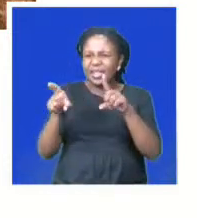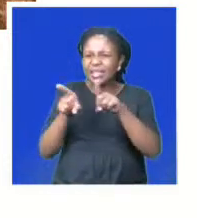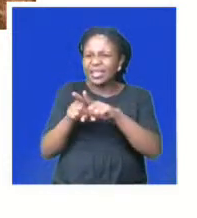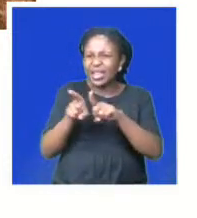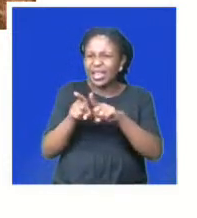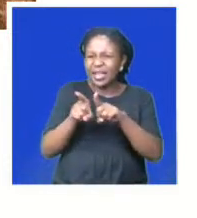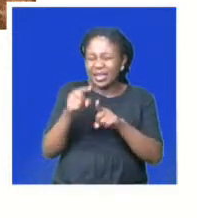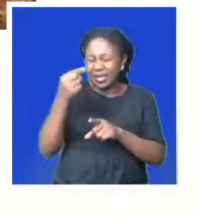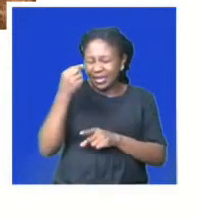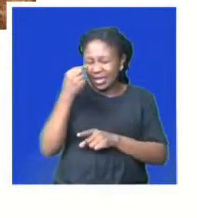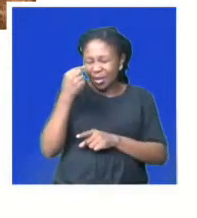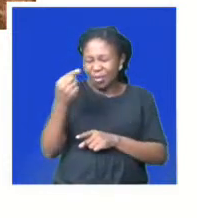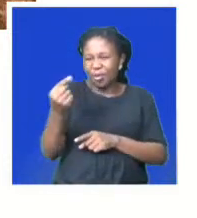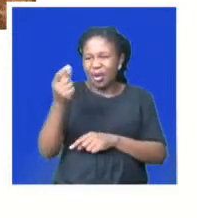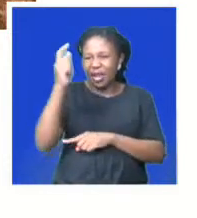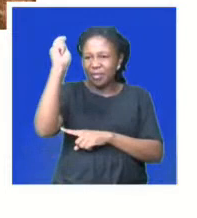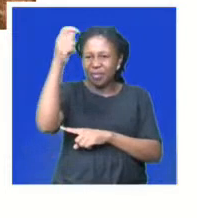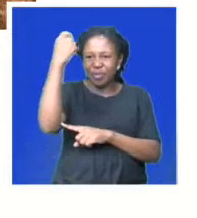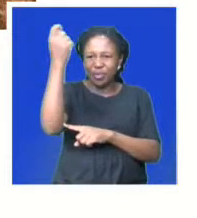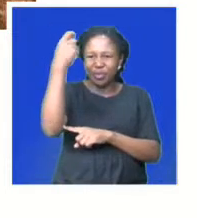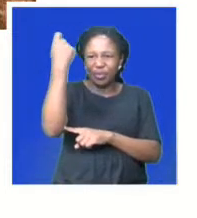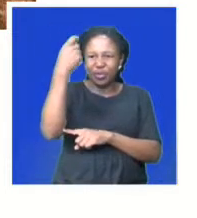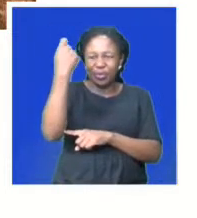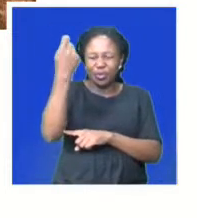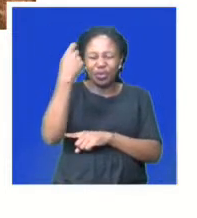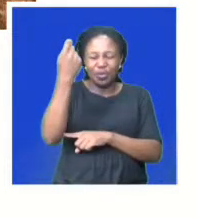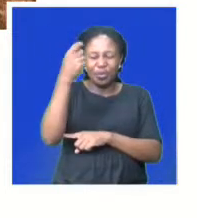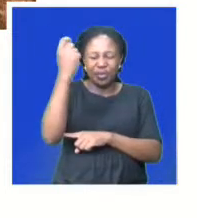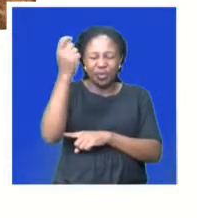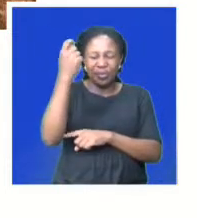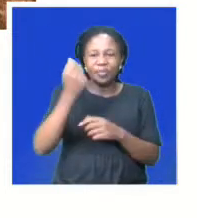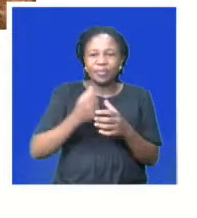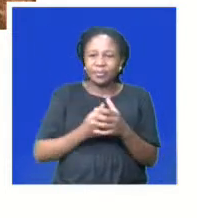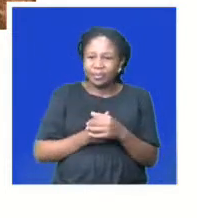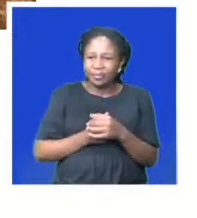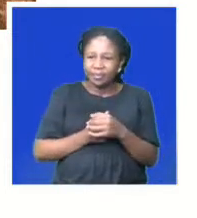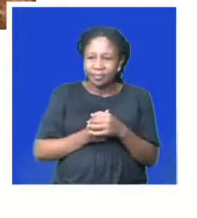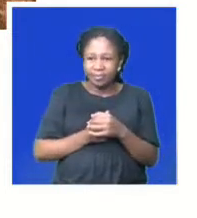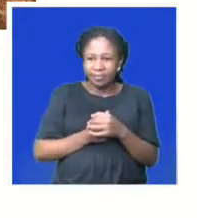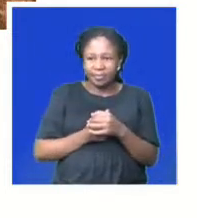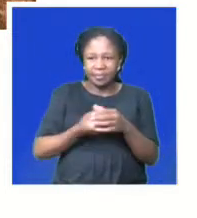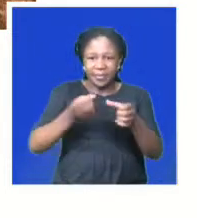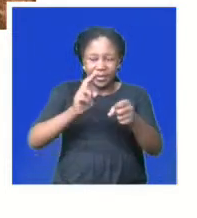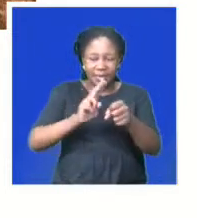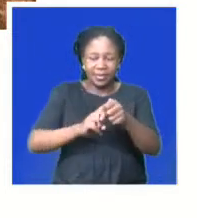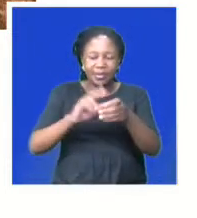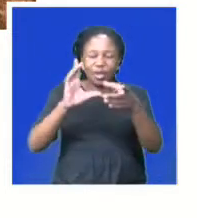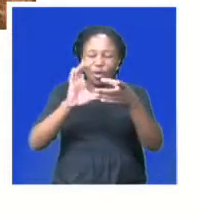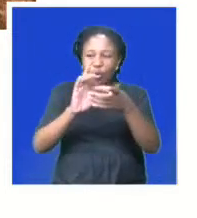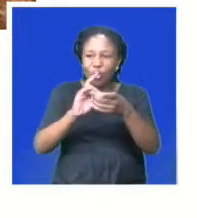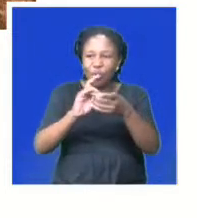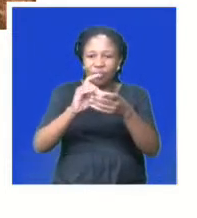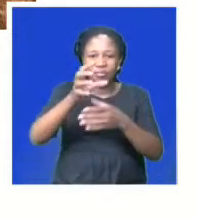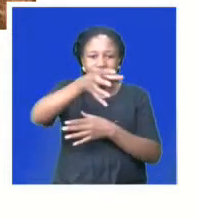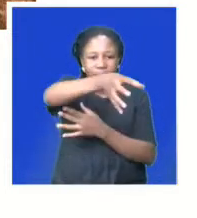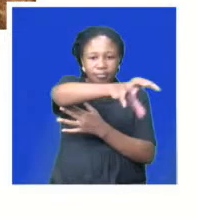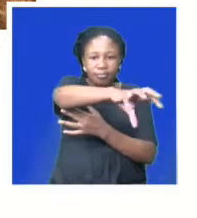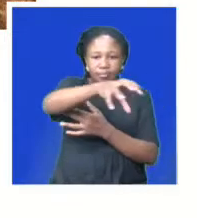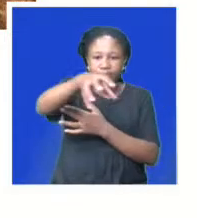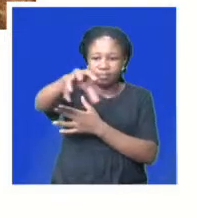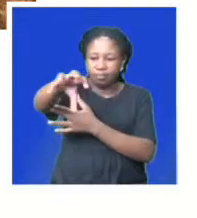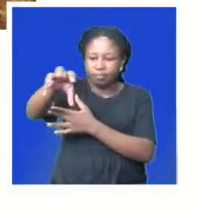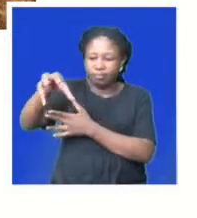village settlement. Again, the homes are scattered. Yet in this one, the homes